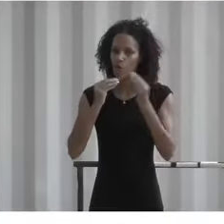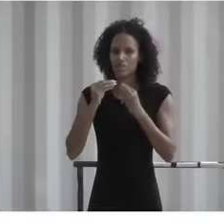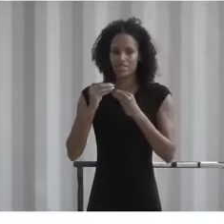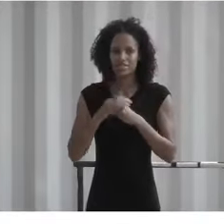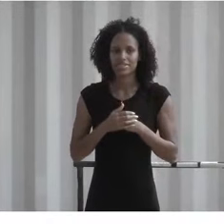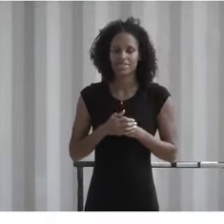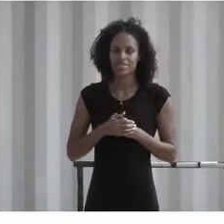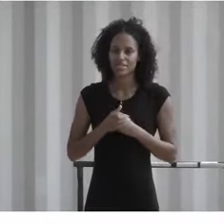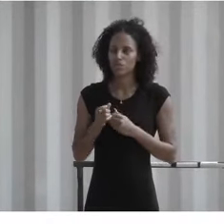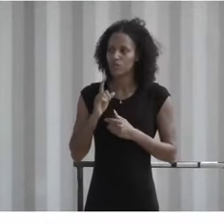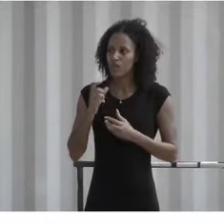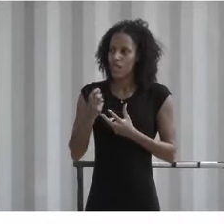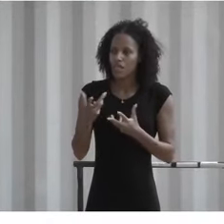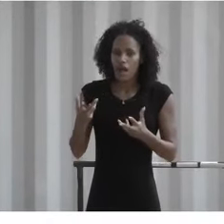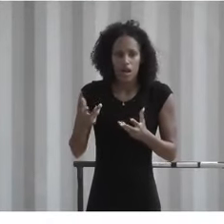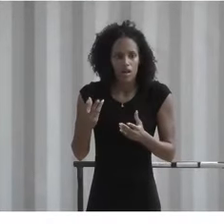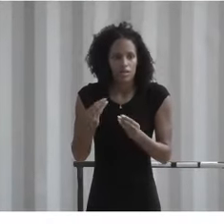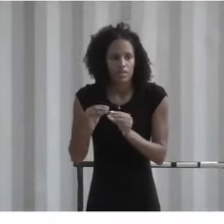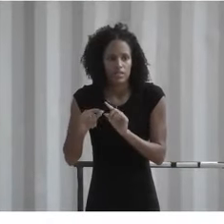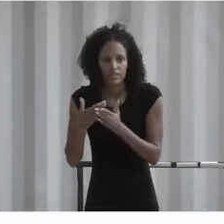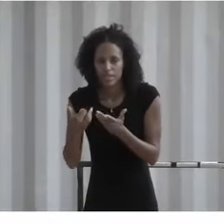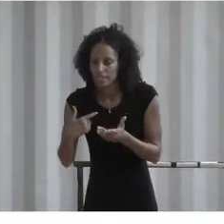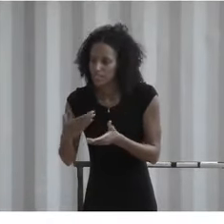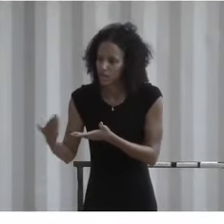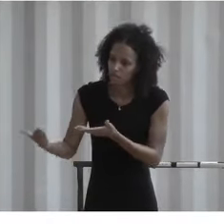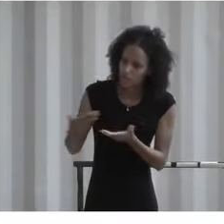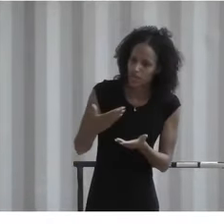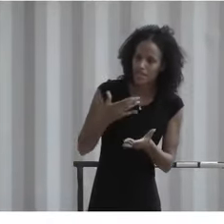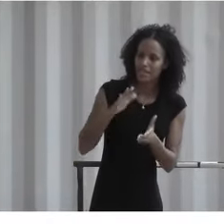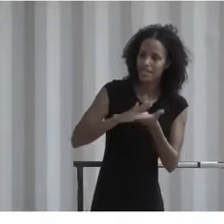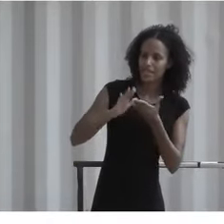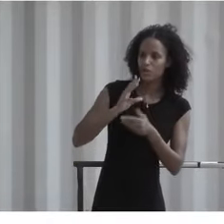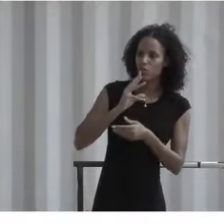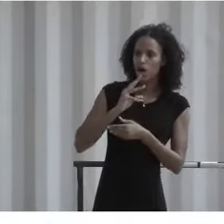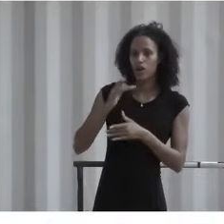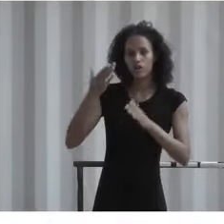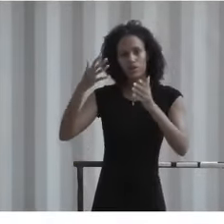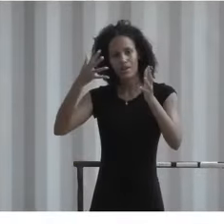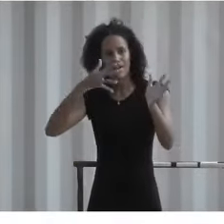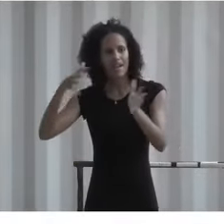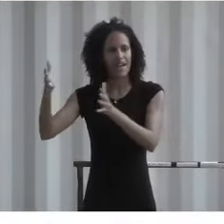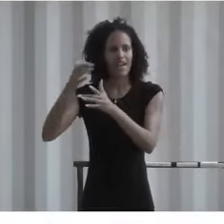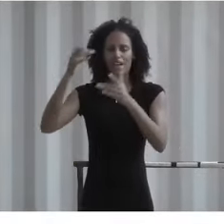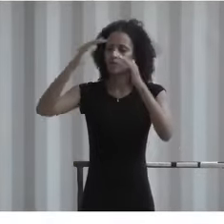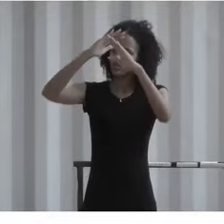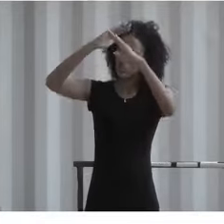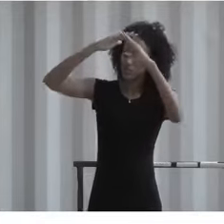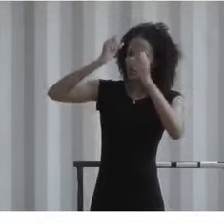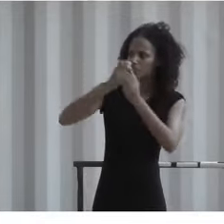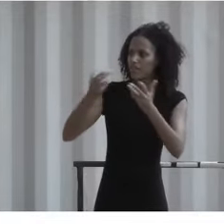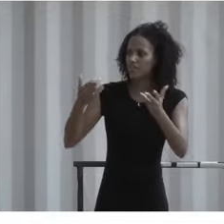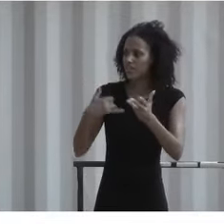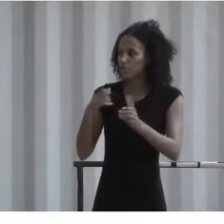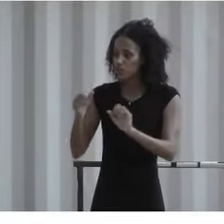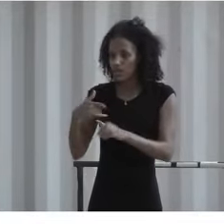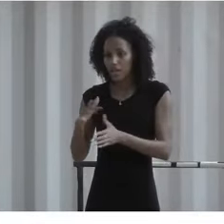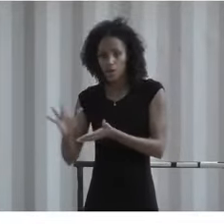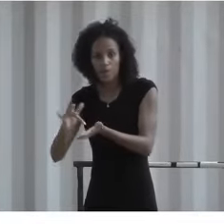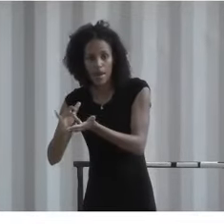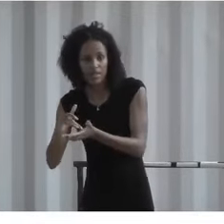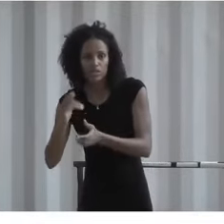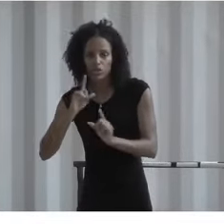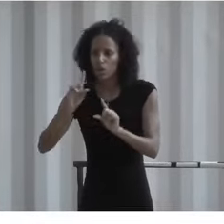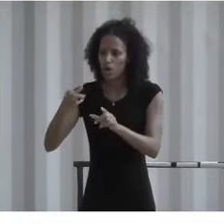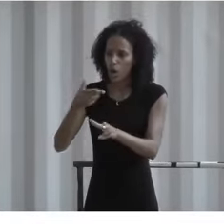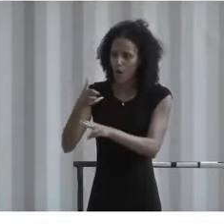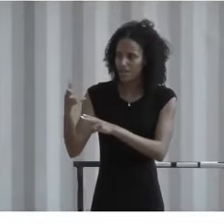money, that's holding the soil, that's bringing in clean water and air, creating shelter and habitat. You can then produce your medicines and go